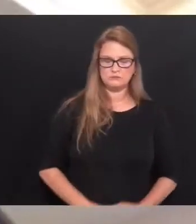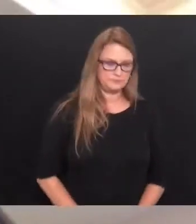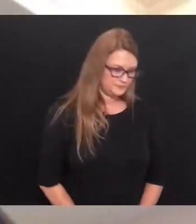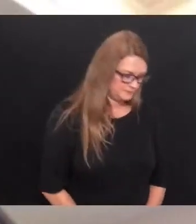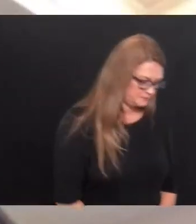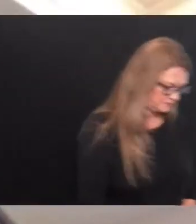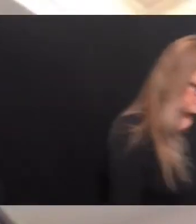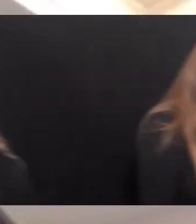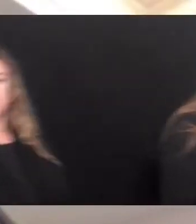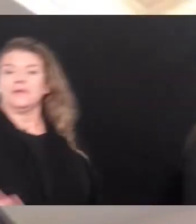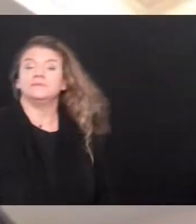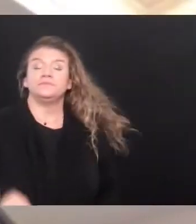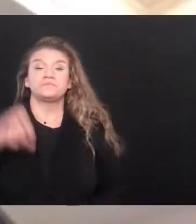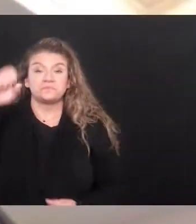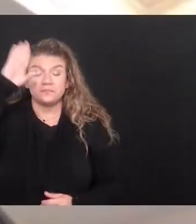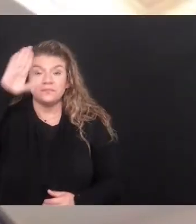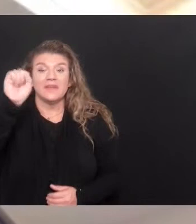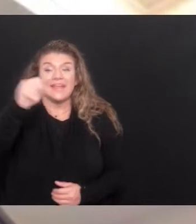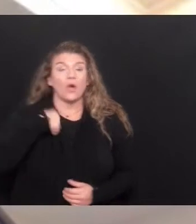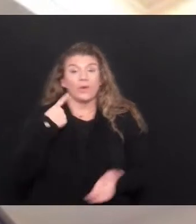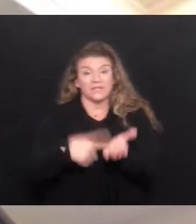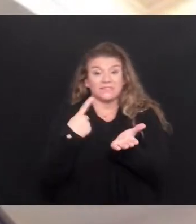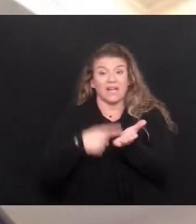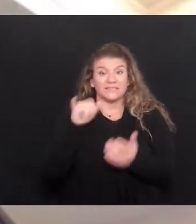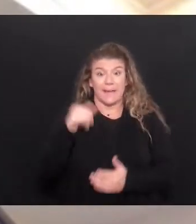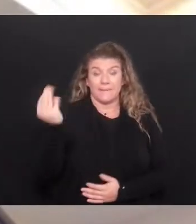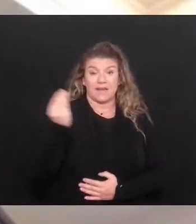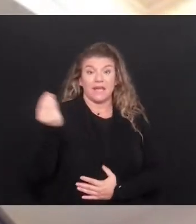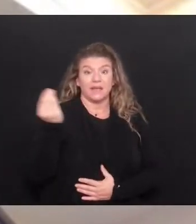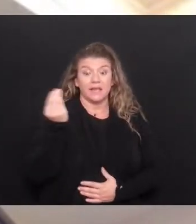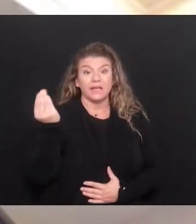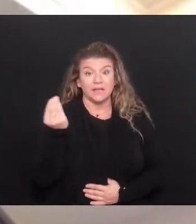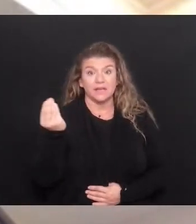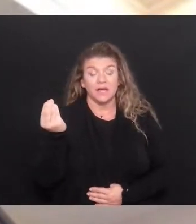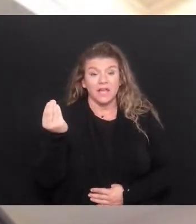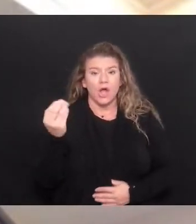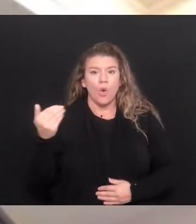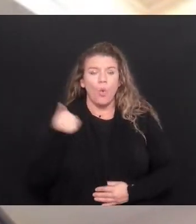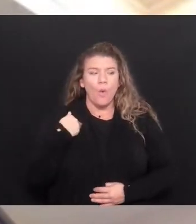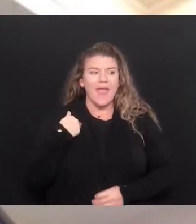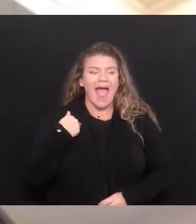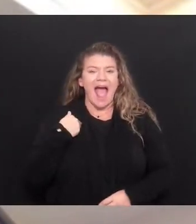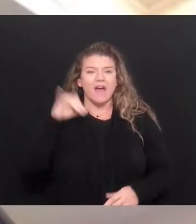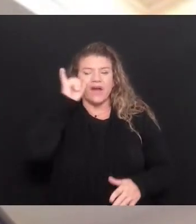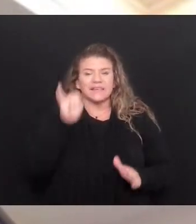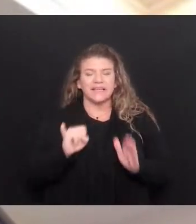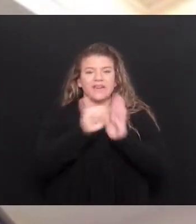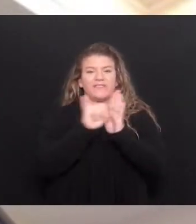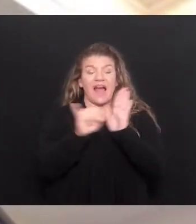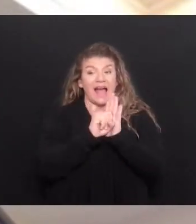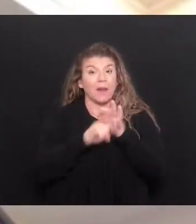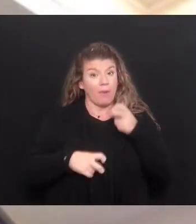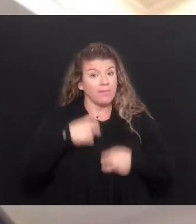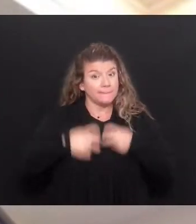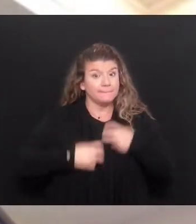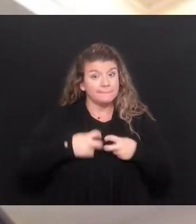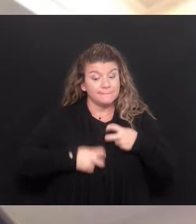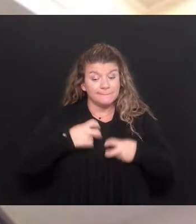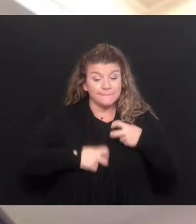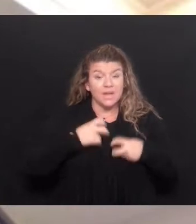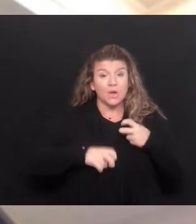sir, Governor. So as we talked about Monday, we have identified a problem with